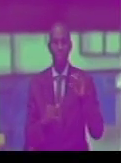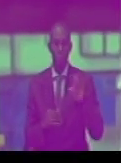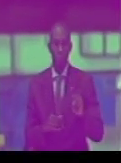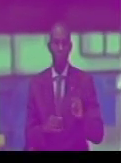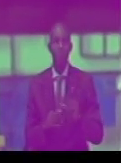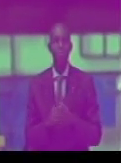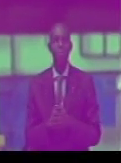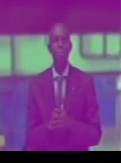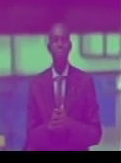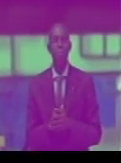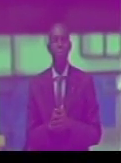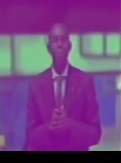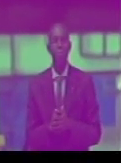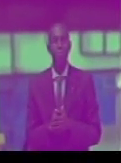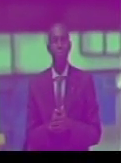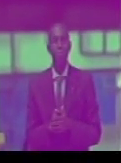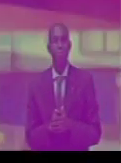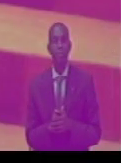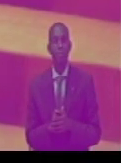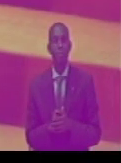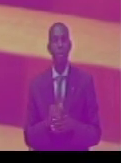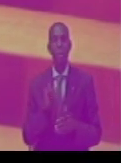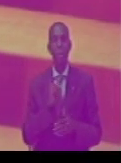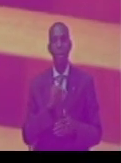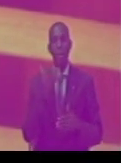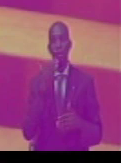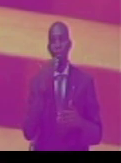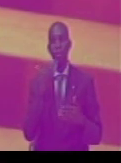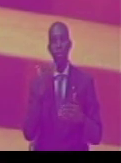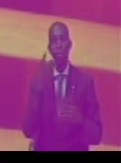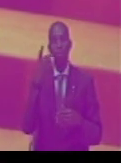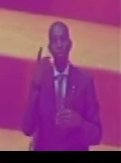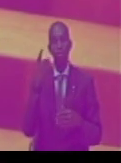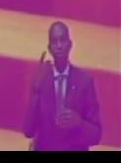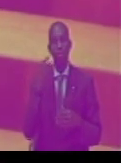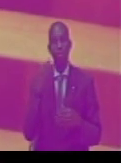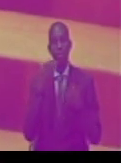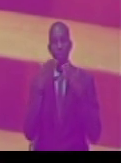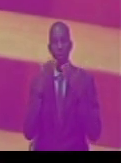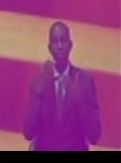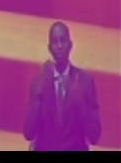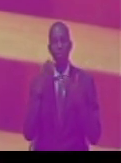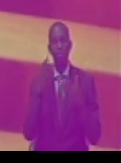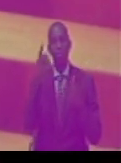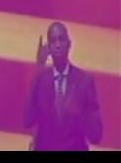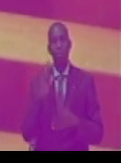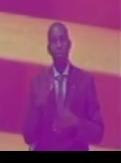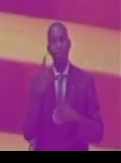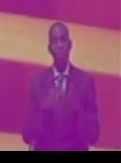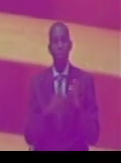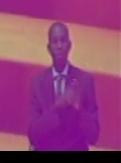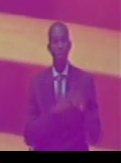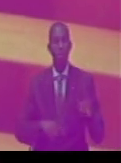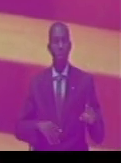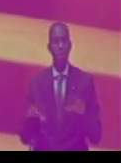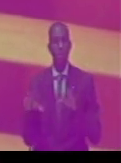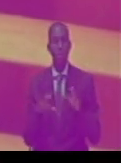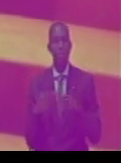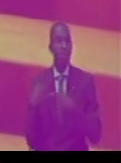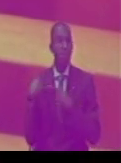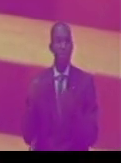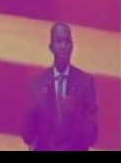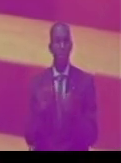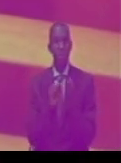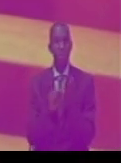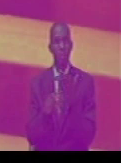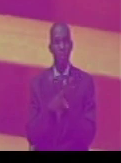i thank you for my name is amos ojoko from cuba ridge academy brew i thank you for the lord has done what what the lord has done